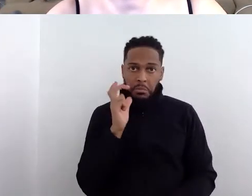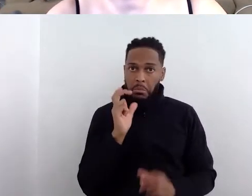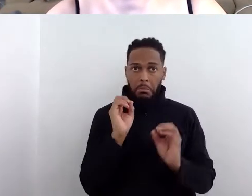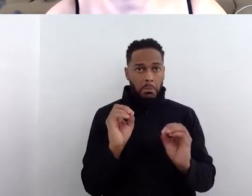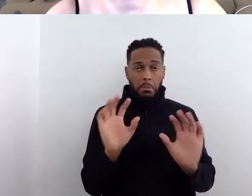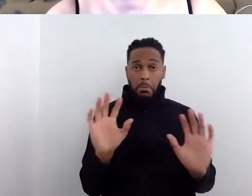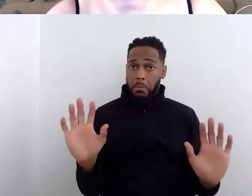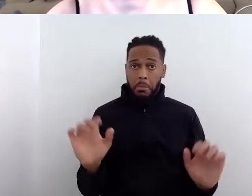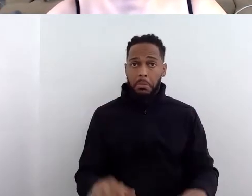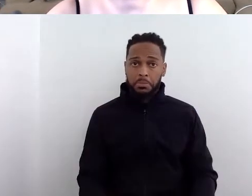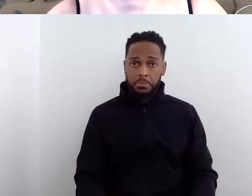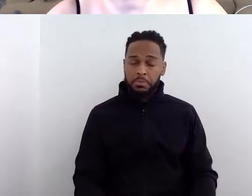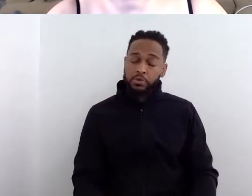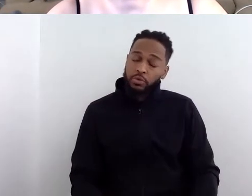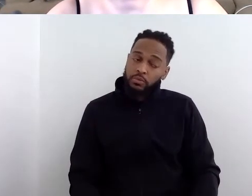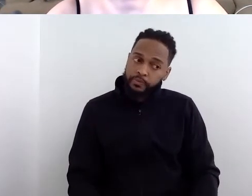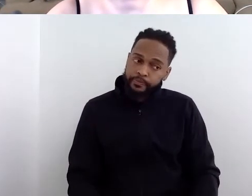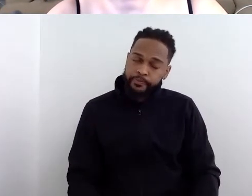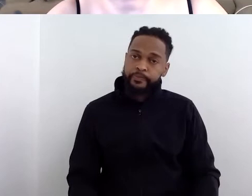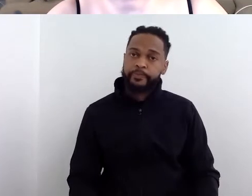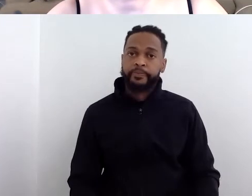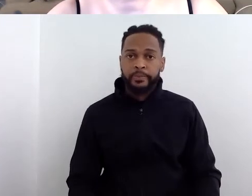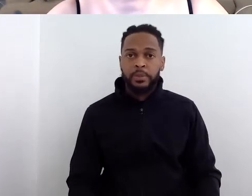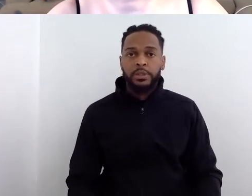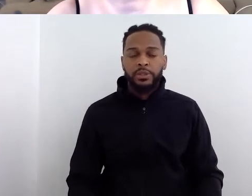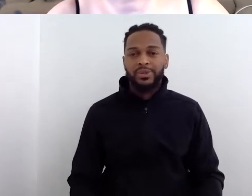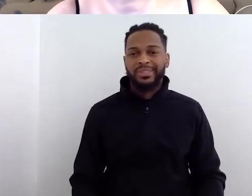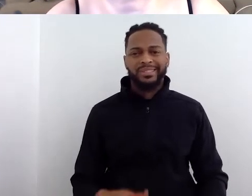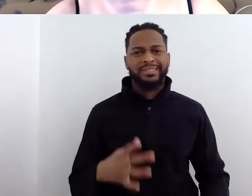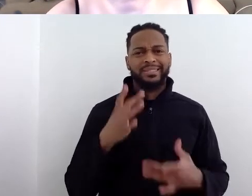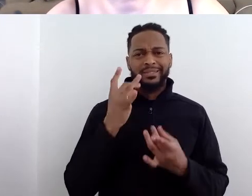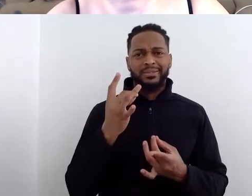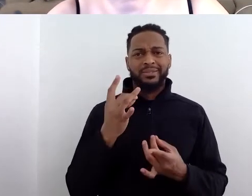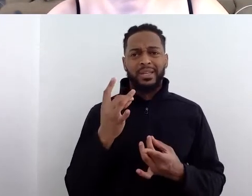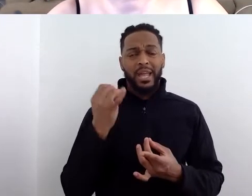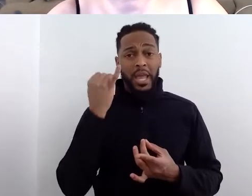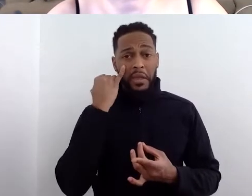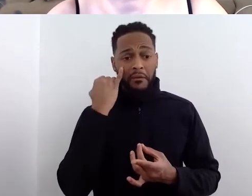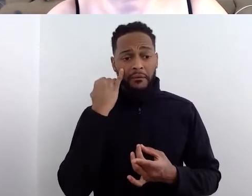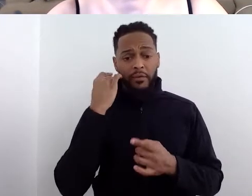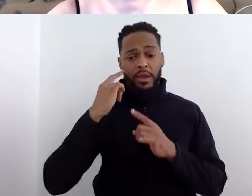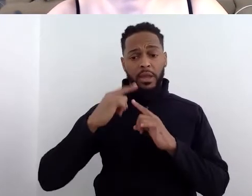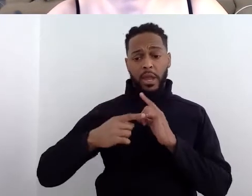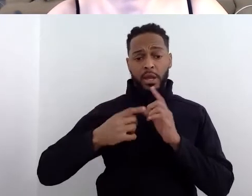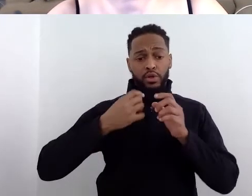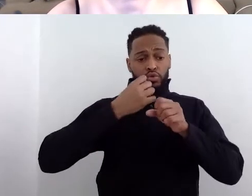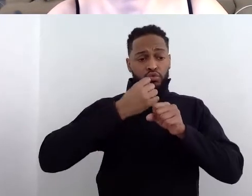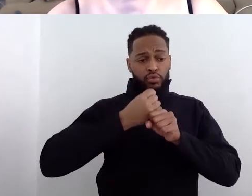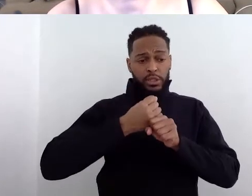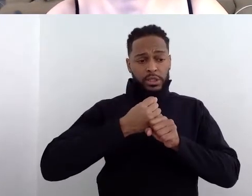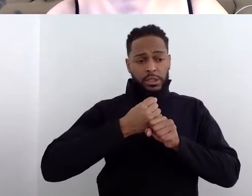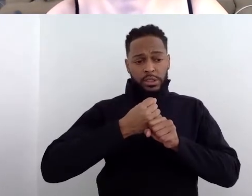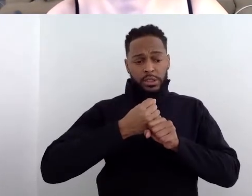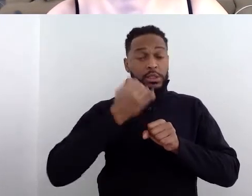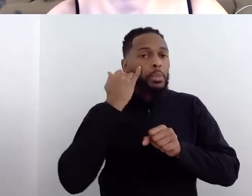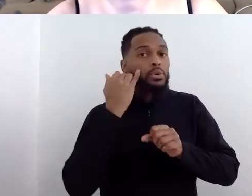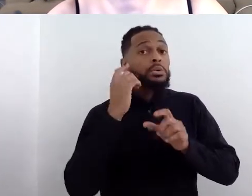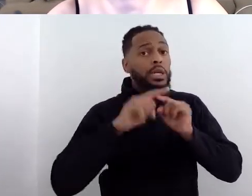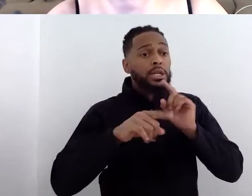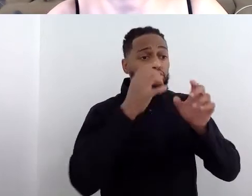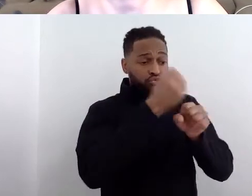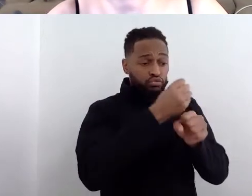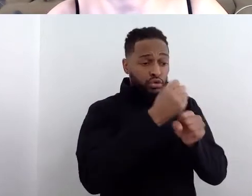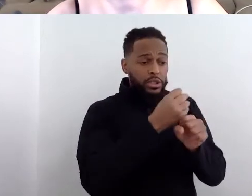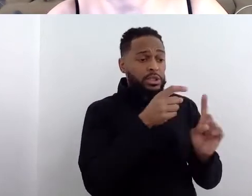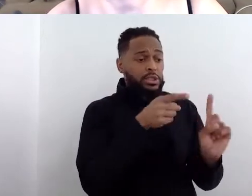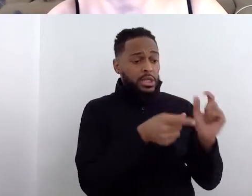And so that's really a catch-22. If you can't trust your home attendant to like wear their mask